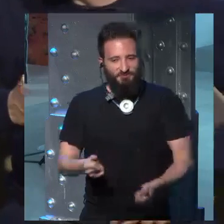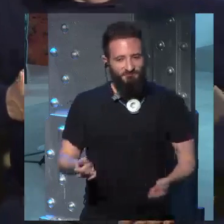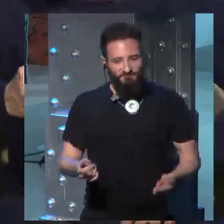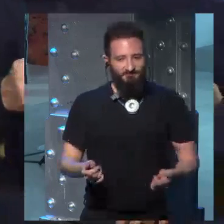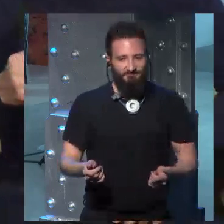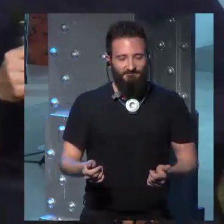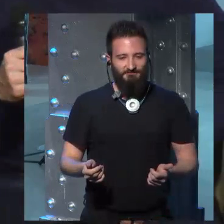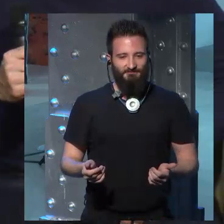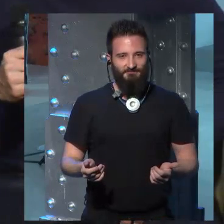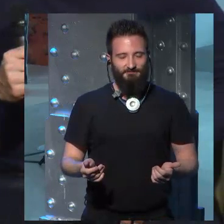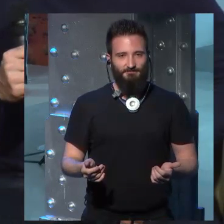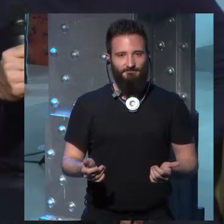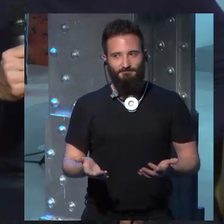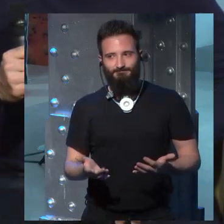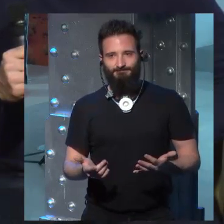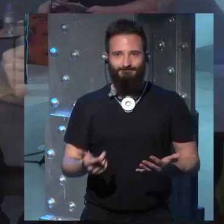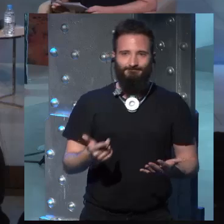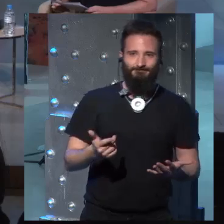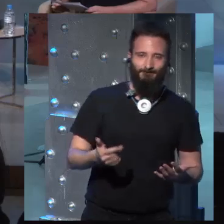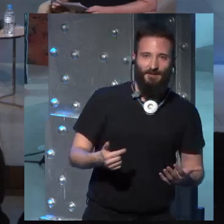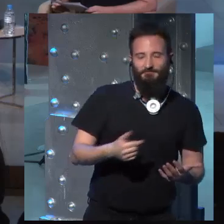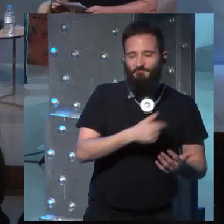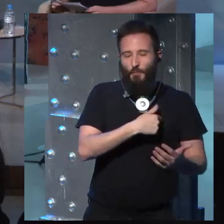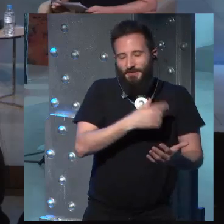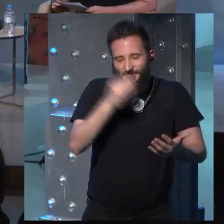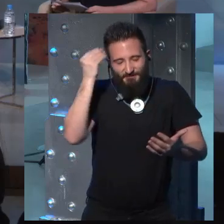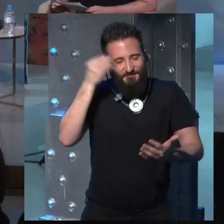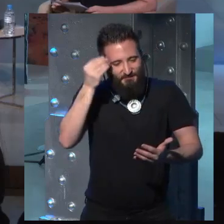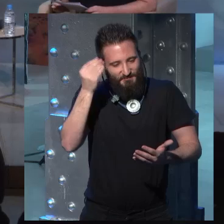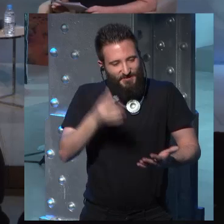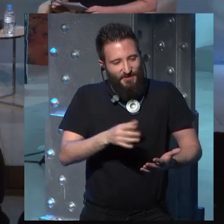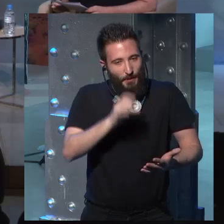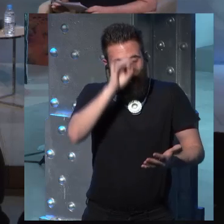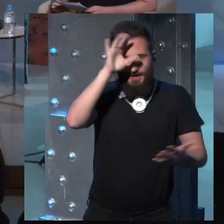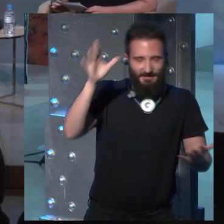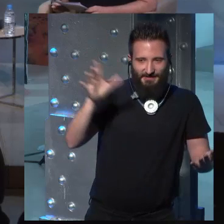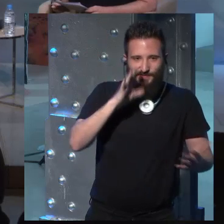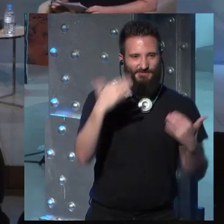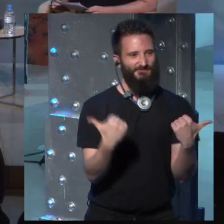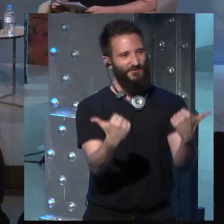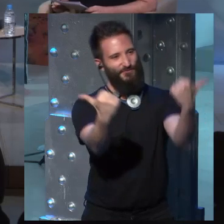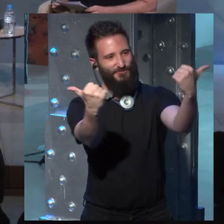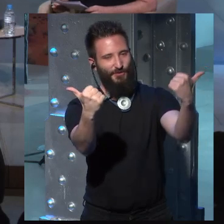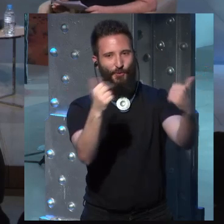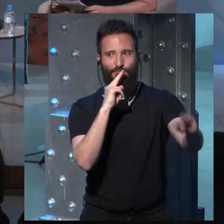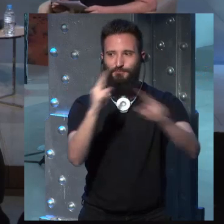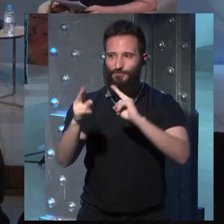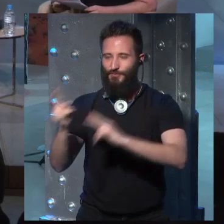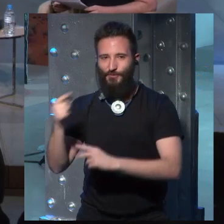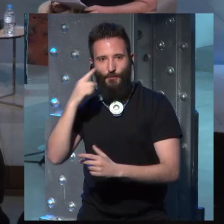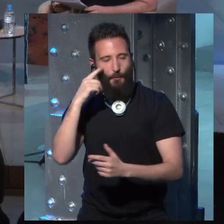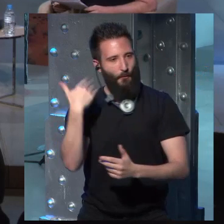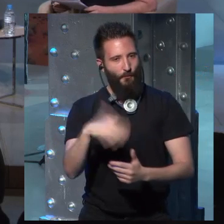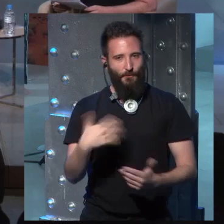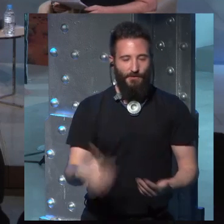been astounded at the audience's willingness to go deep on a story and character. I think, you know,